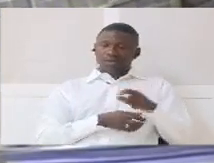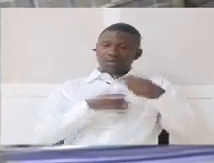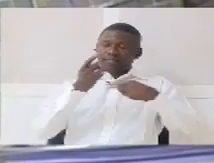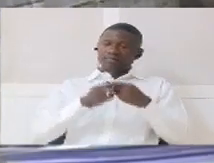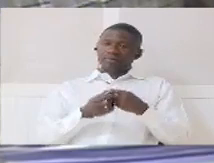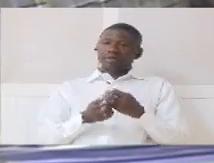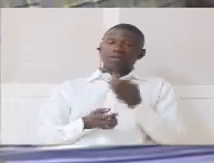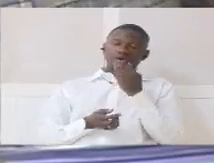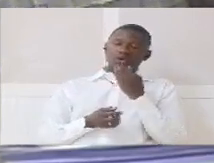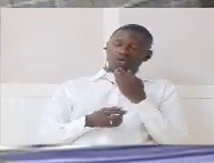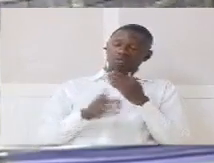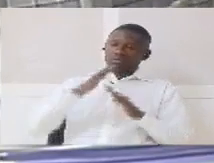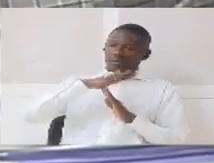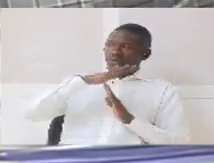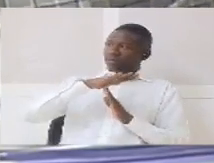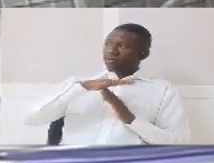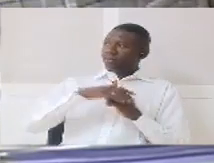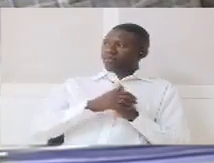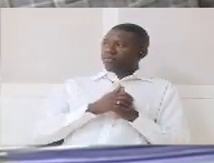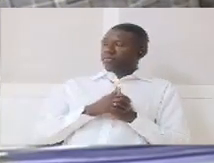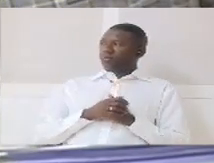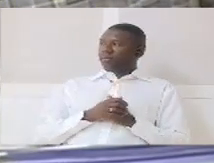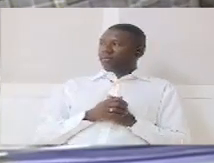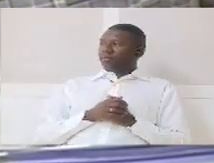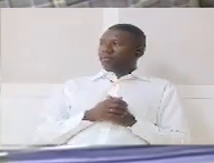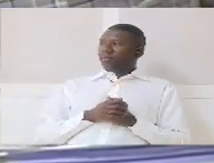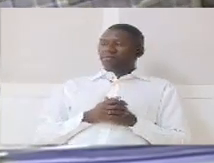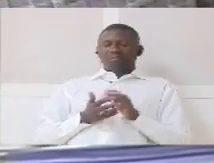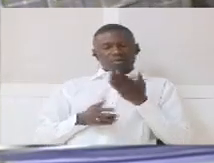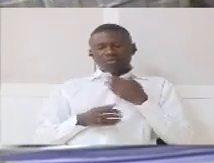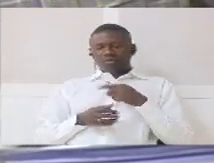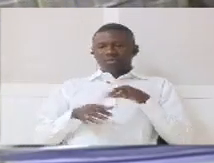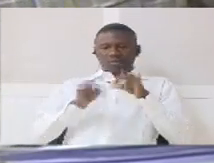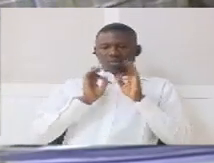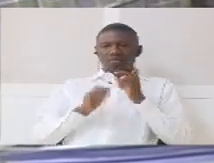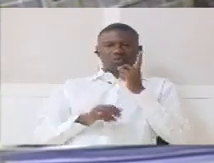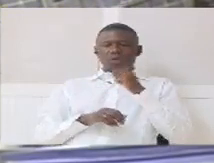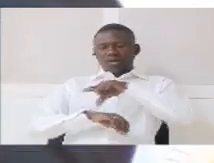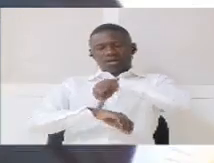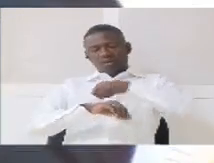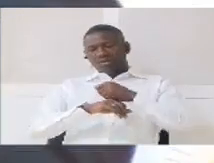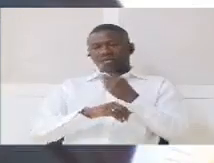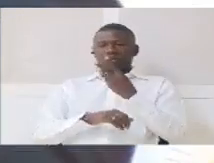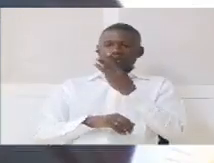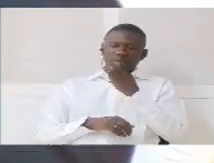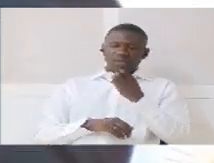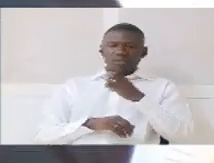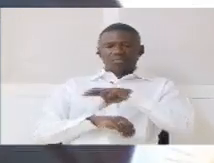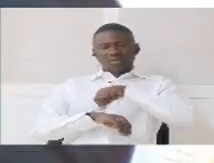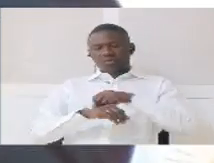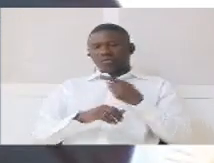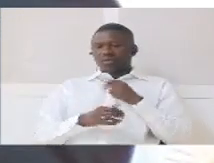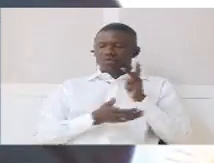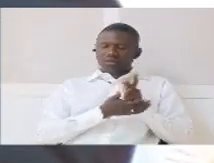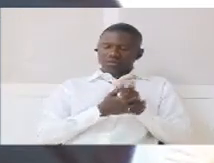But in the meantime, just 1 hour, 30 minutes with that witness, or 2 hours at the most. Yeah. So we would suspend the meeting for 5 minutes,